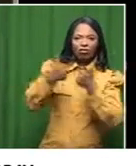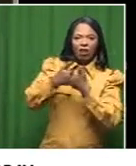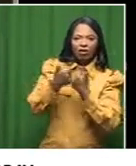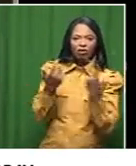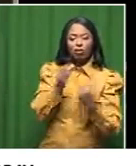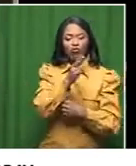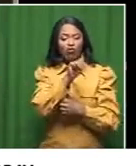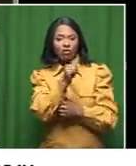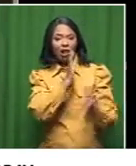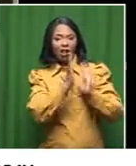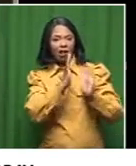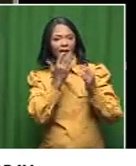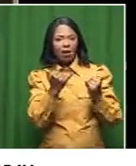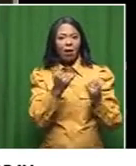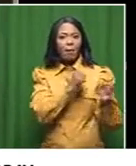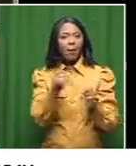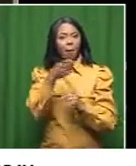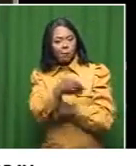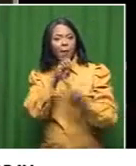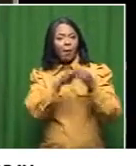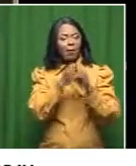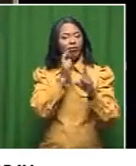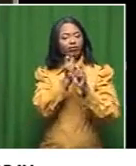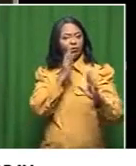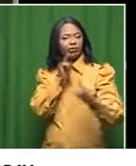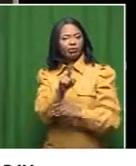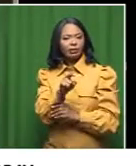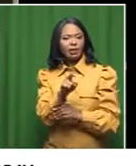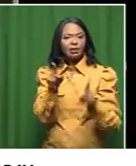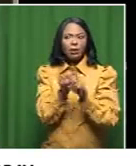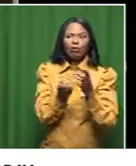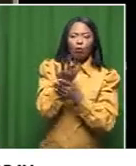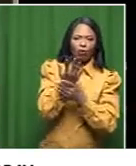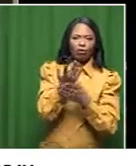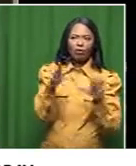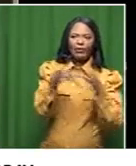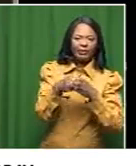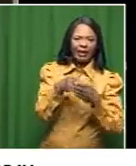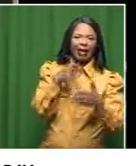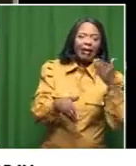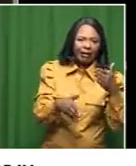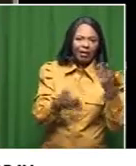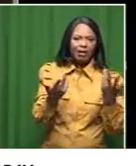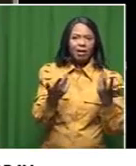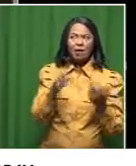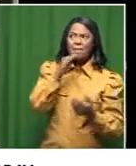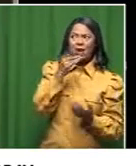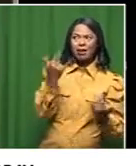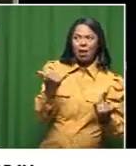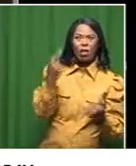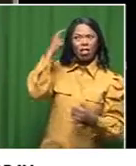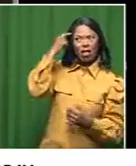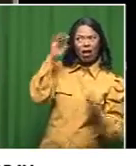pointed out, that still exist there and are hampering the growth of the sector, How do you think that can be